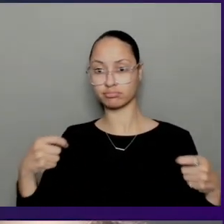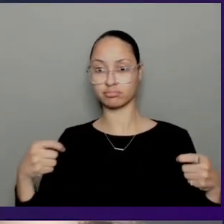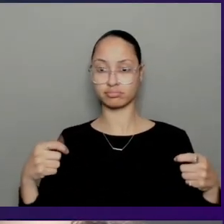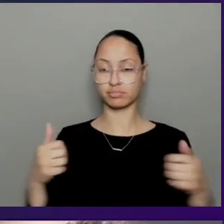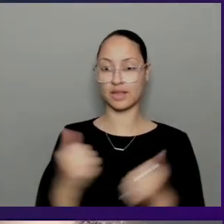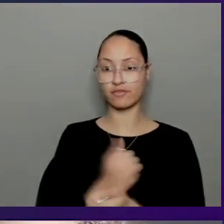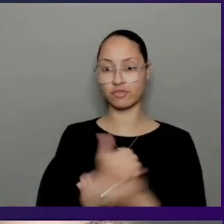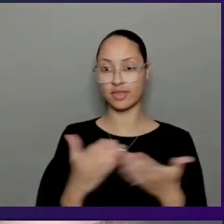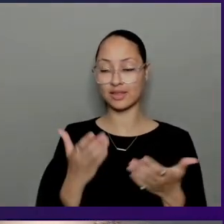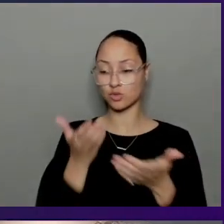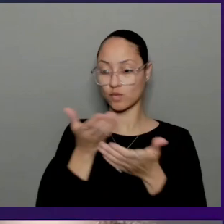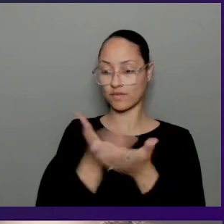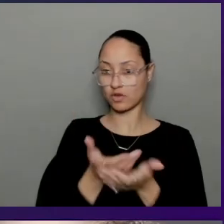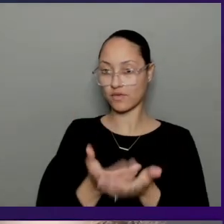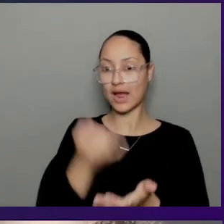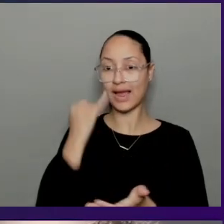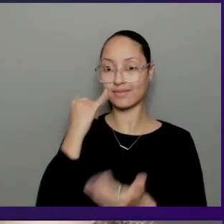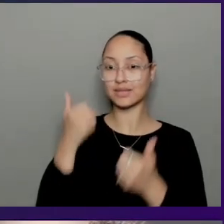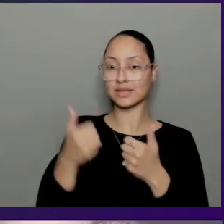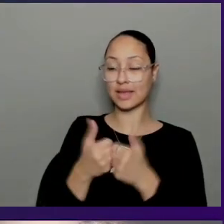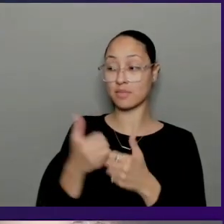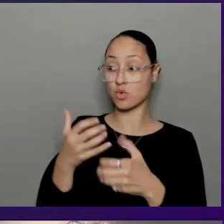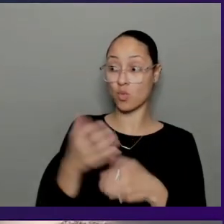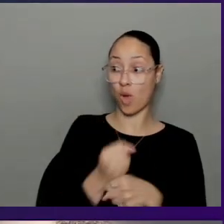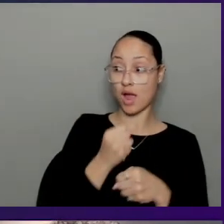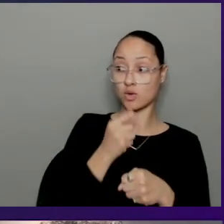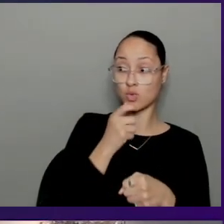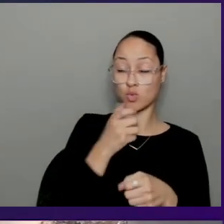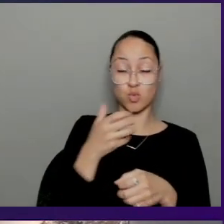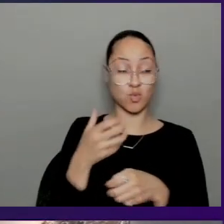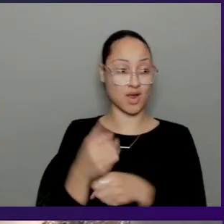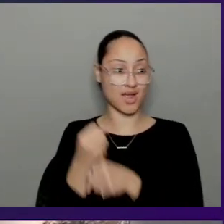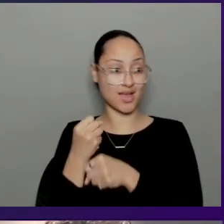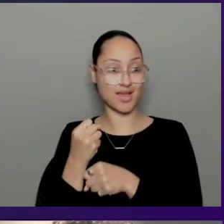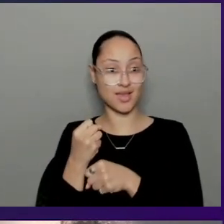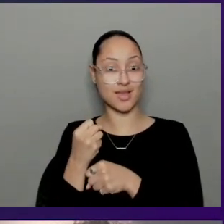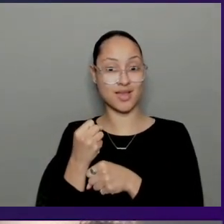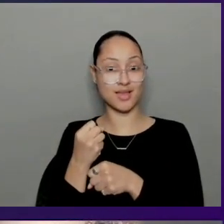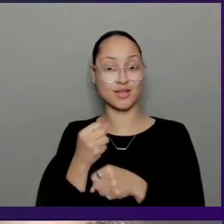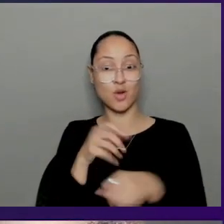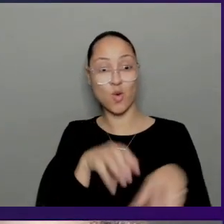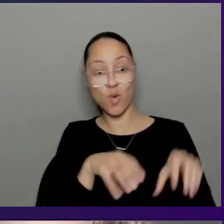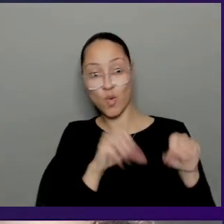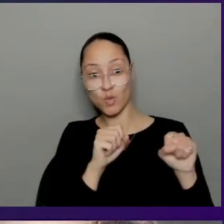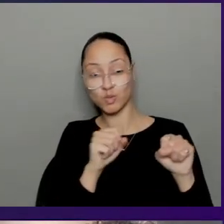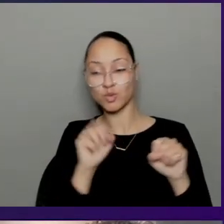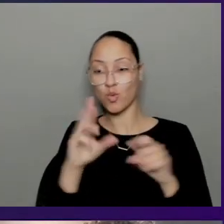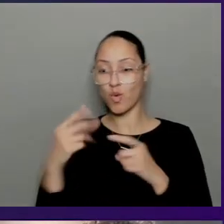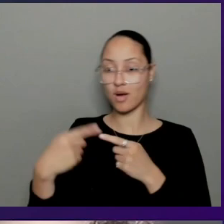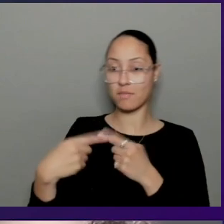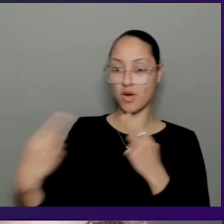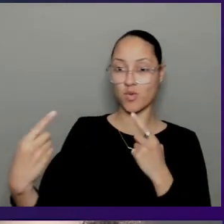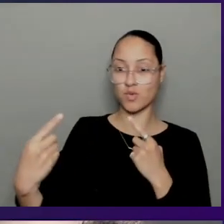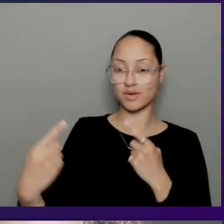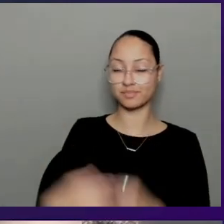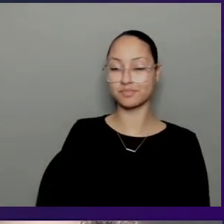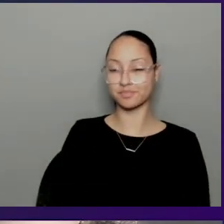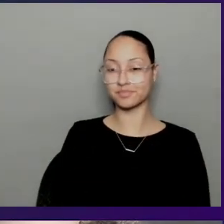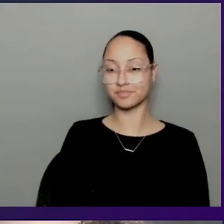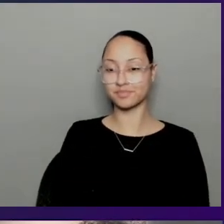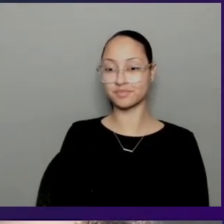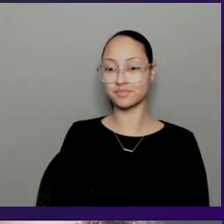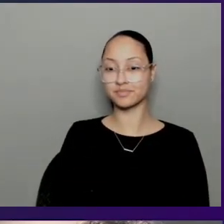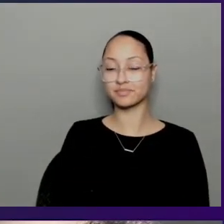game is won by the host player or the opponent player. It also contains some logic to display